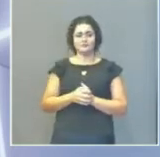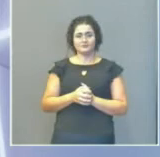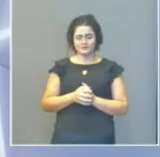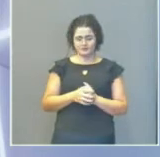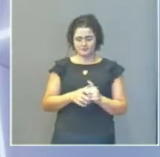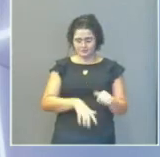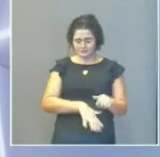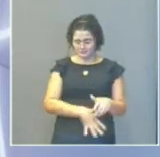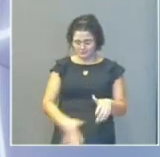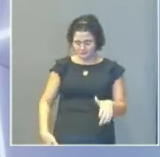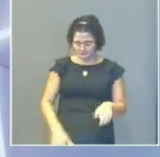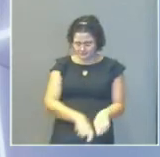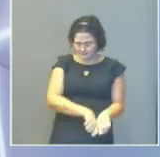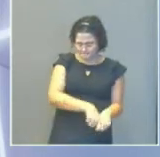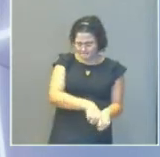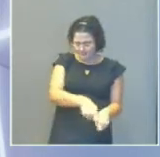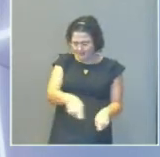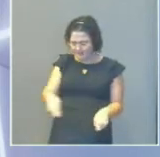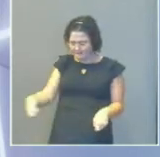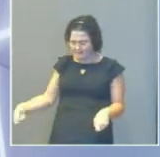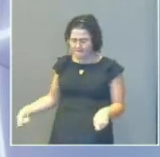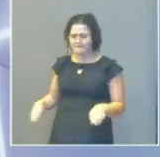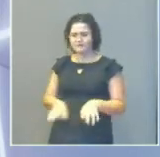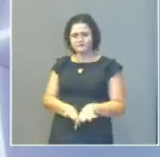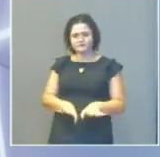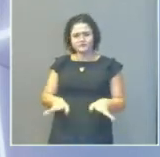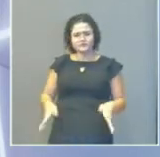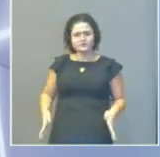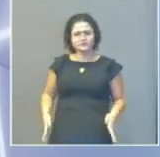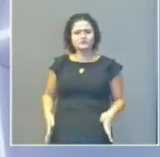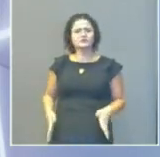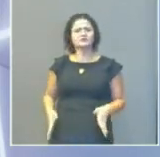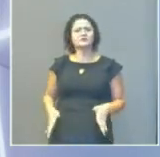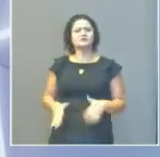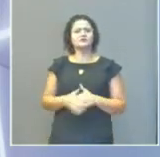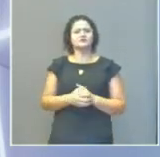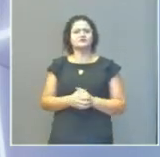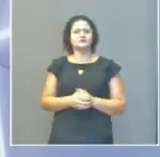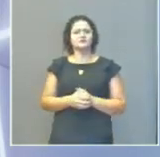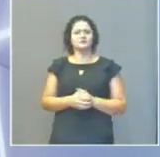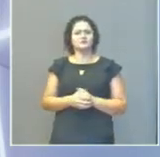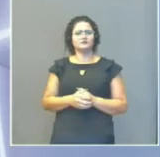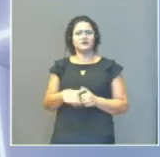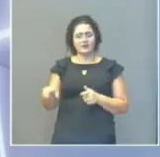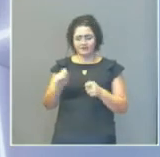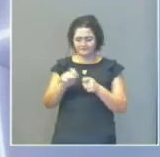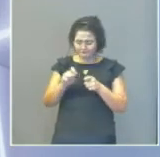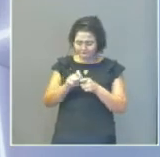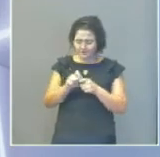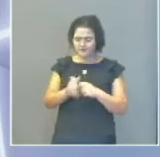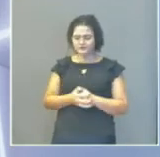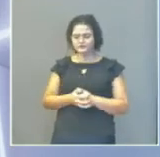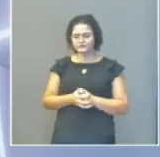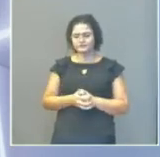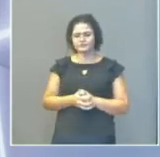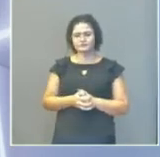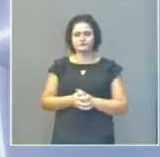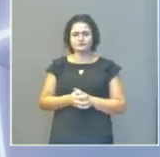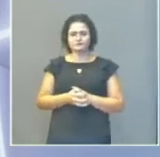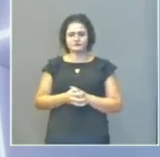two and to weave out of the fabric, out of the shreds, a rag